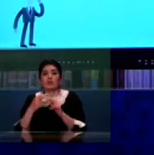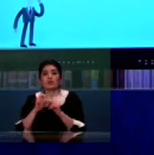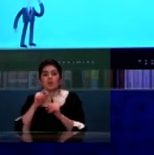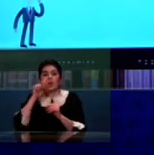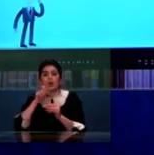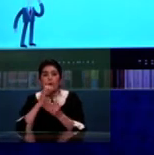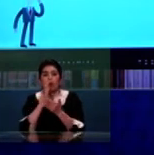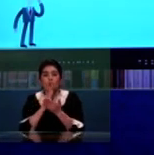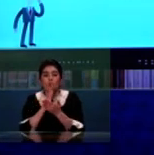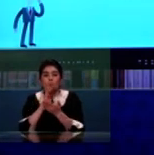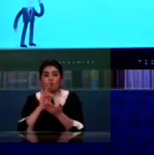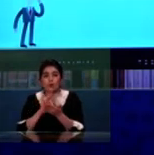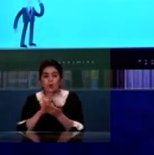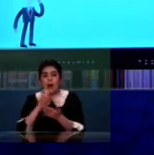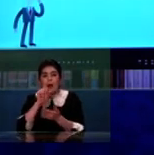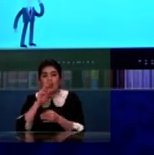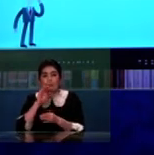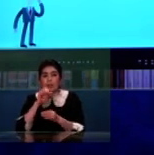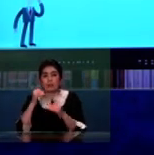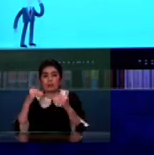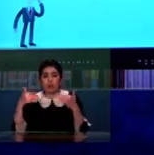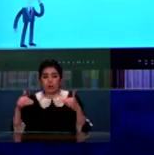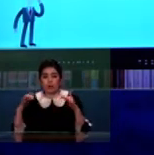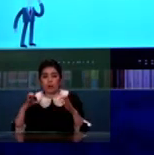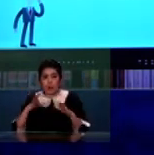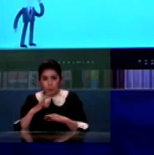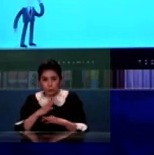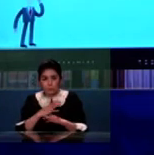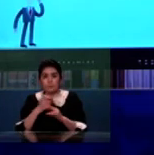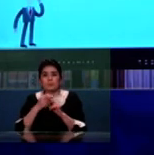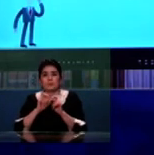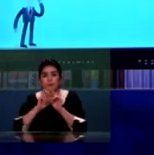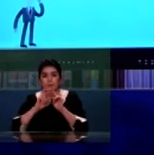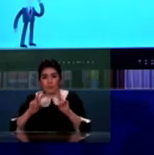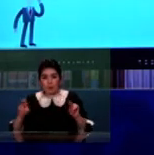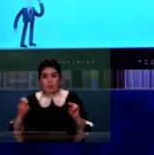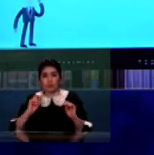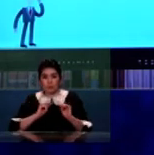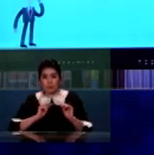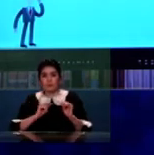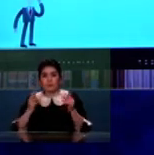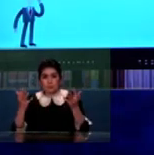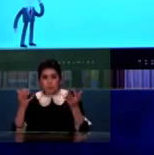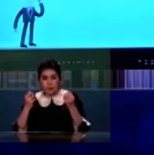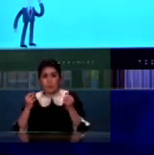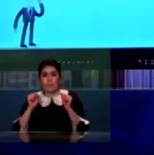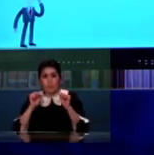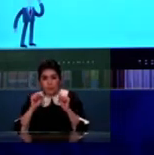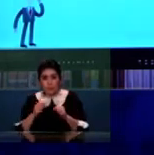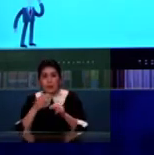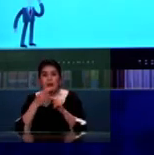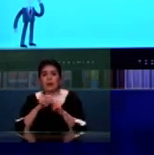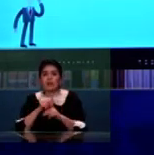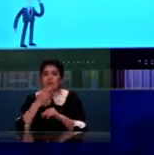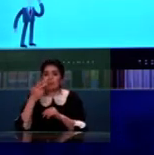o'rta arifmetigi 50tadan bo'ldimi? 50tadan bo'ldi. Ikkalasini ishga olishga haqqingiz bormi? Haqqingiz bor.